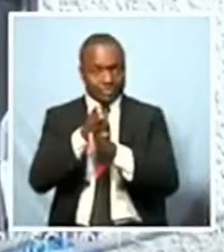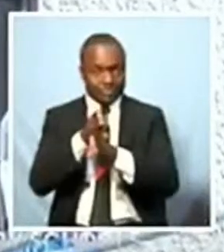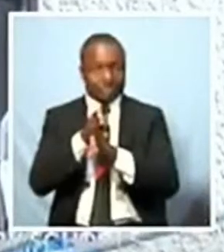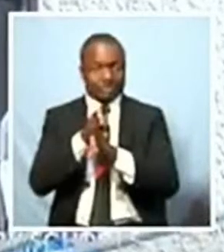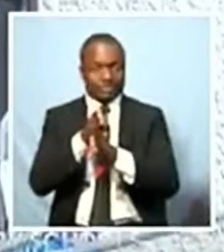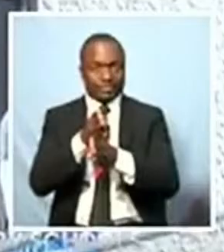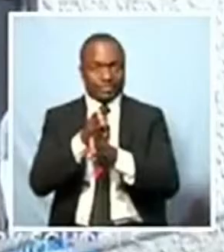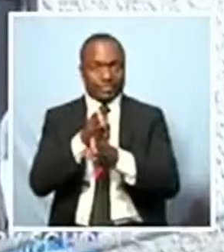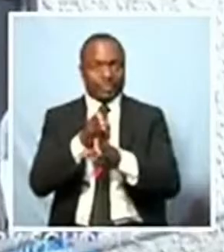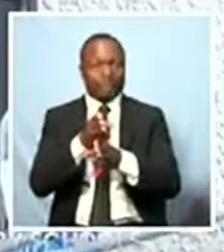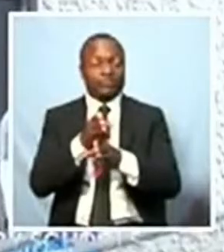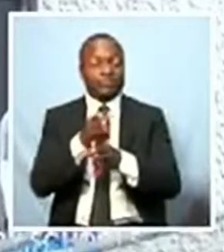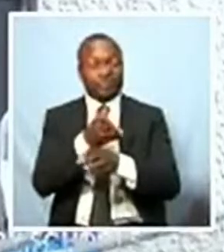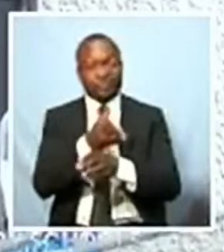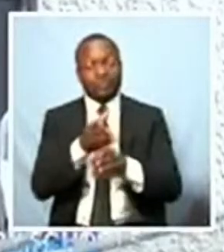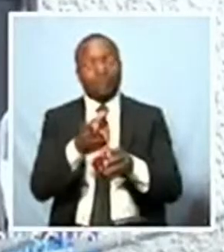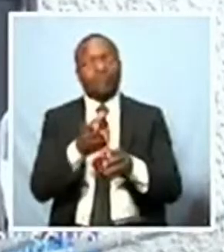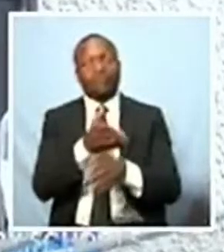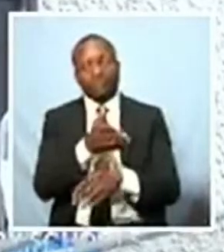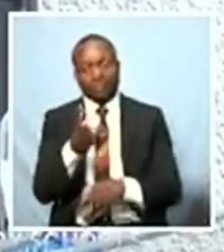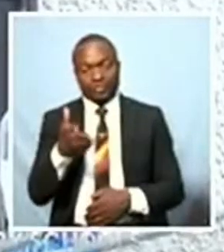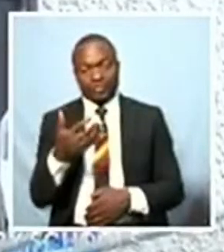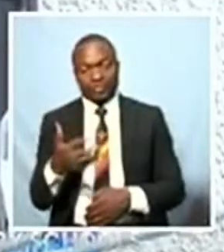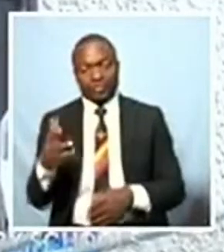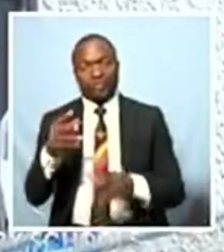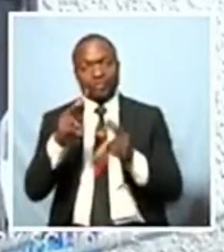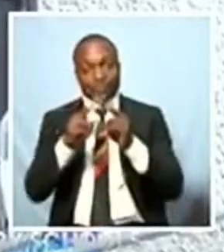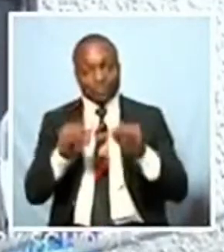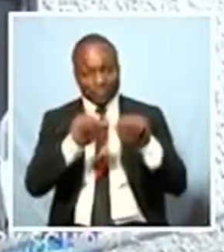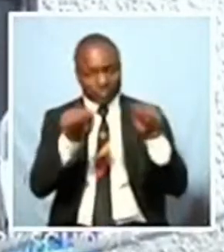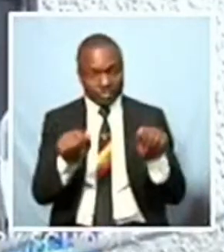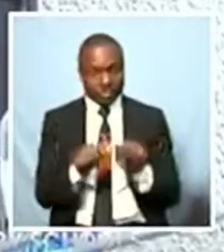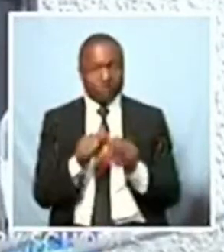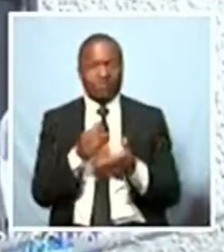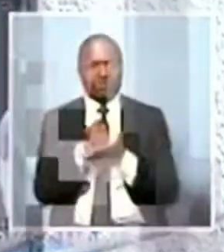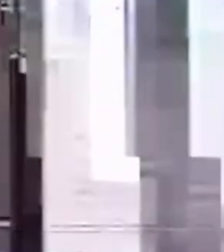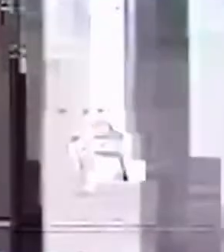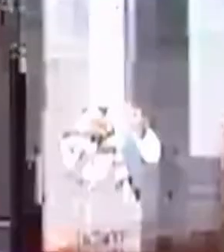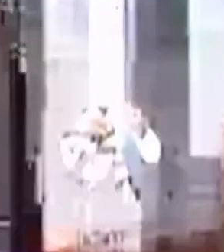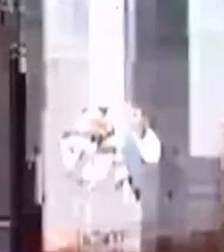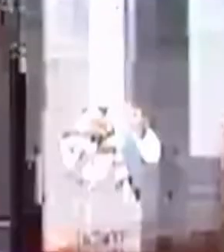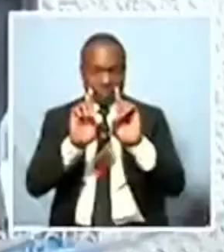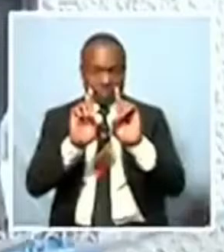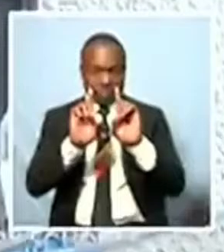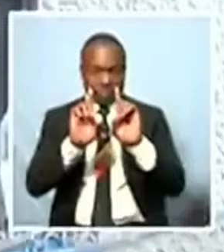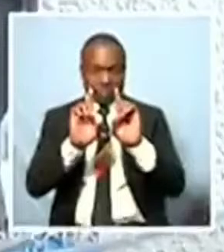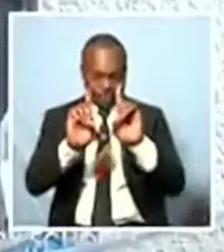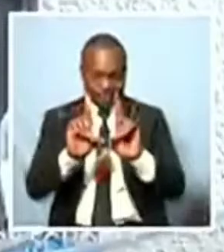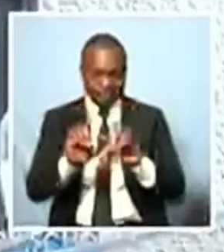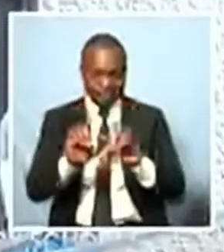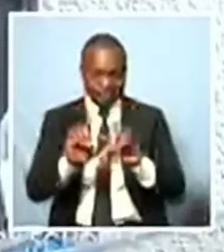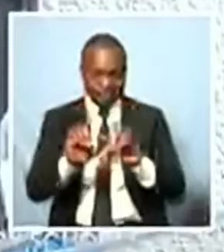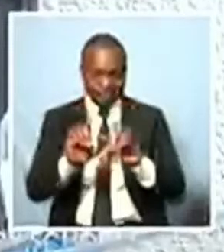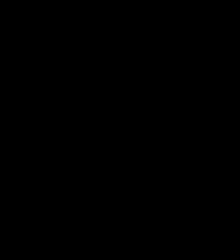setup, this is only going to help with the access to education. We